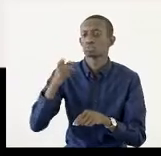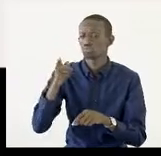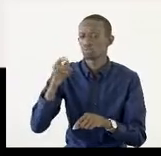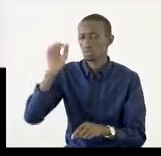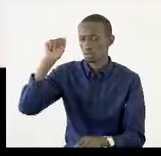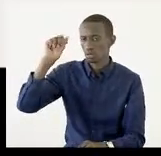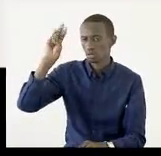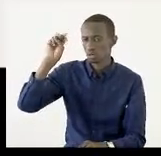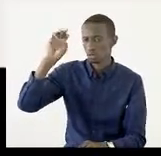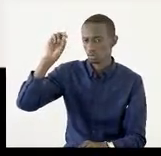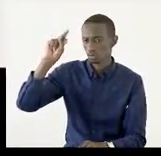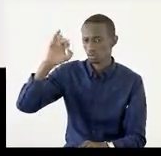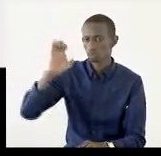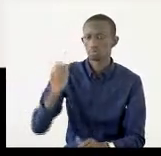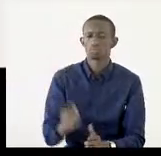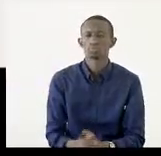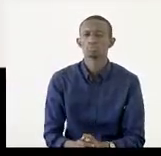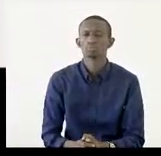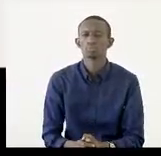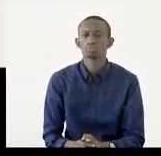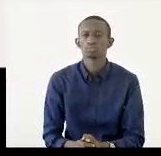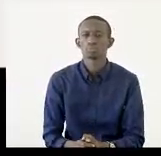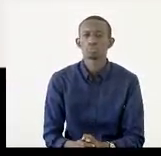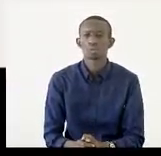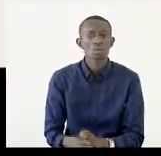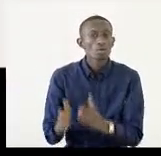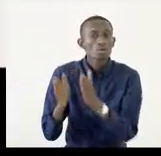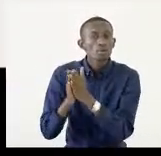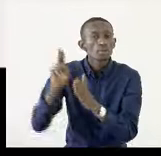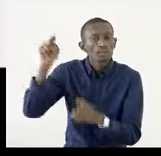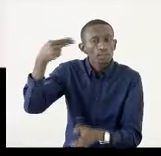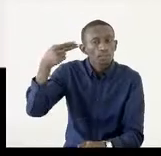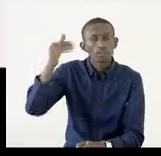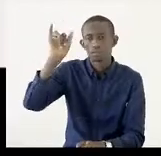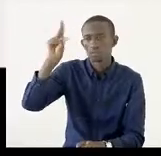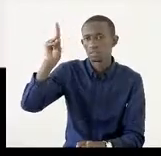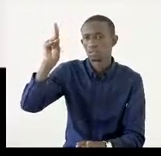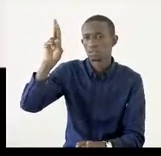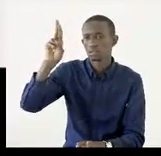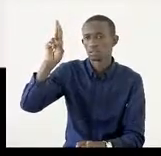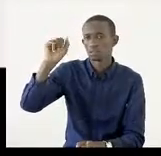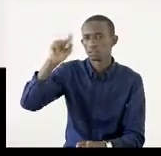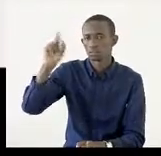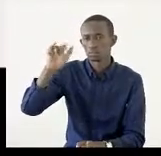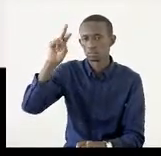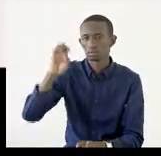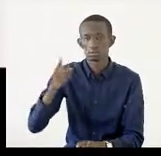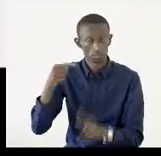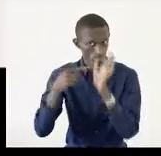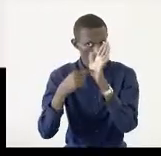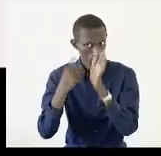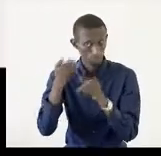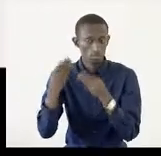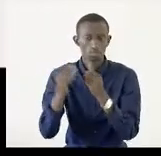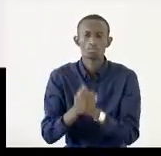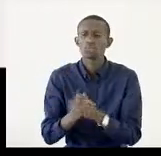ammonia derivatives. So with hydrazines, so the hydrazine, this is an example of the hydrazine,